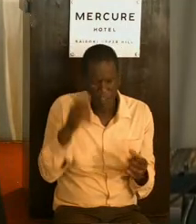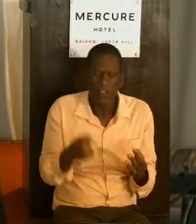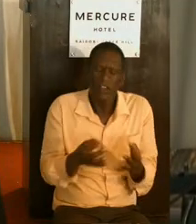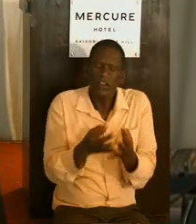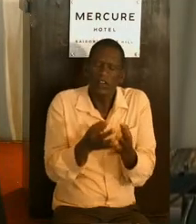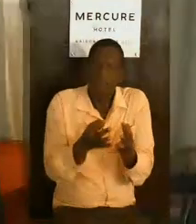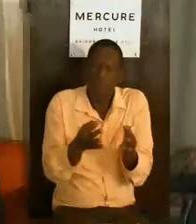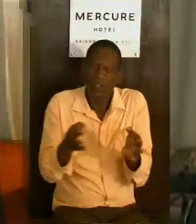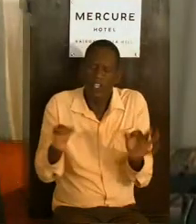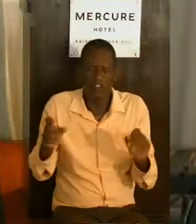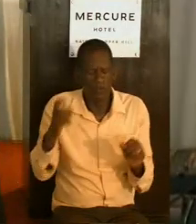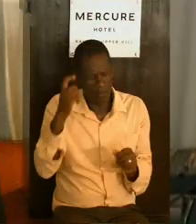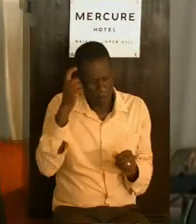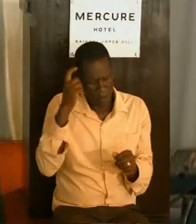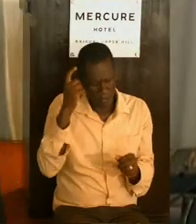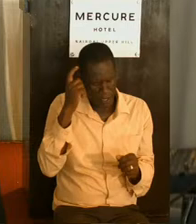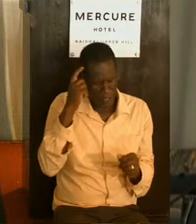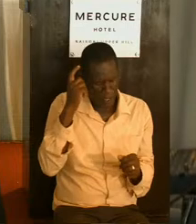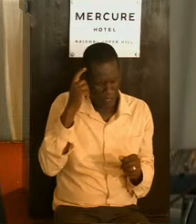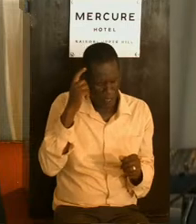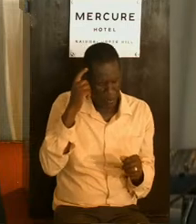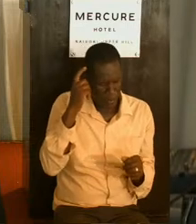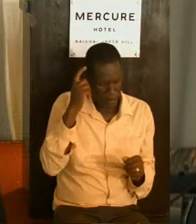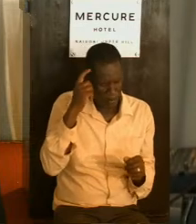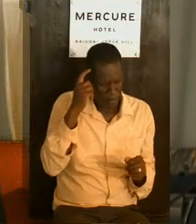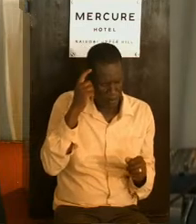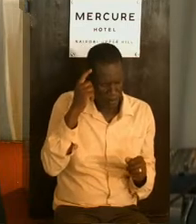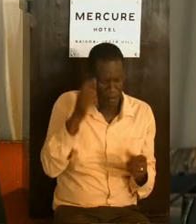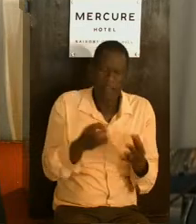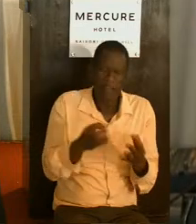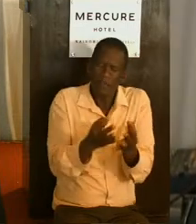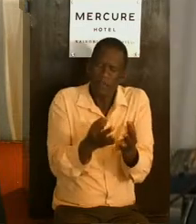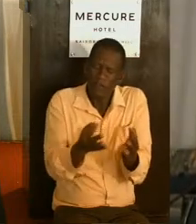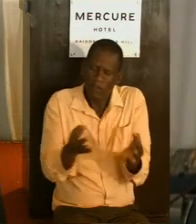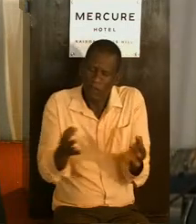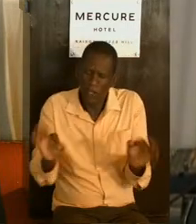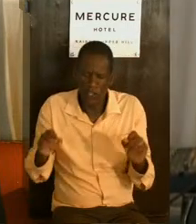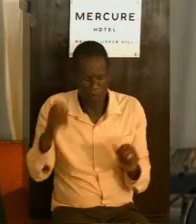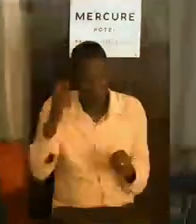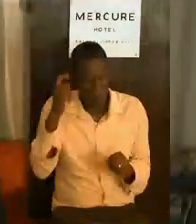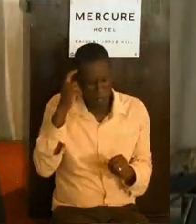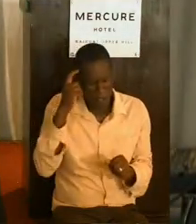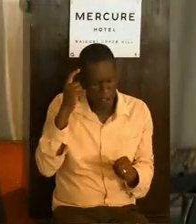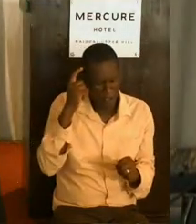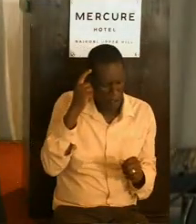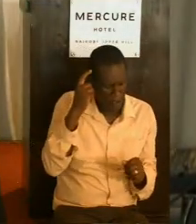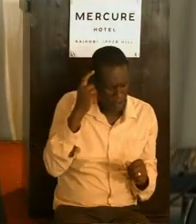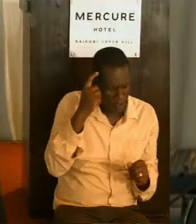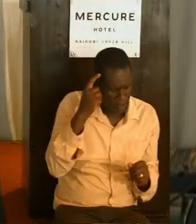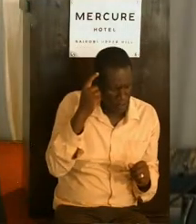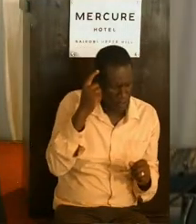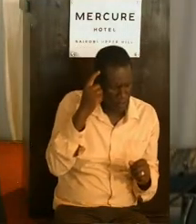freedom of the Mind freedom of the Mind